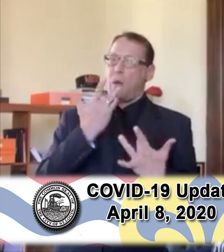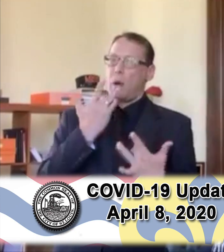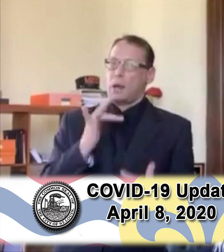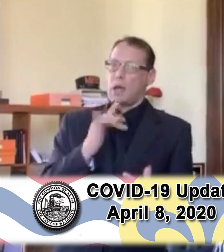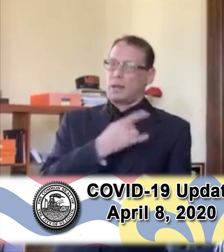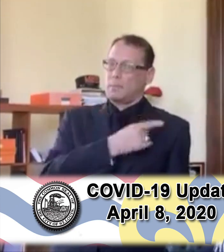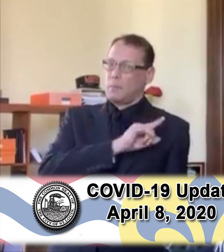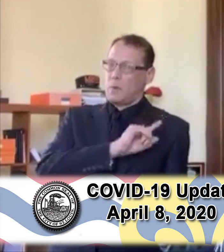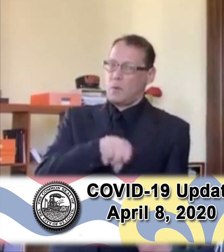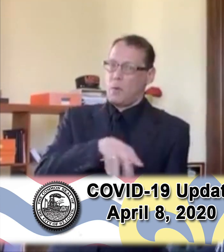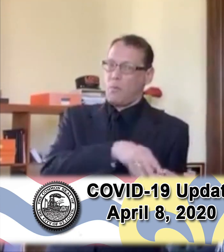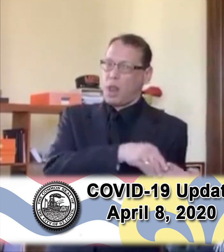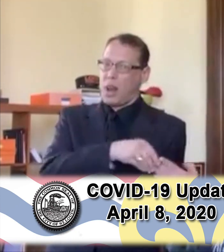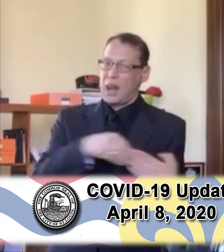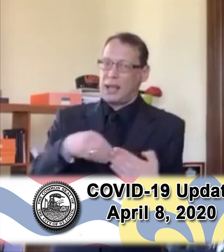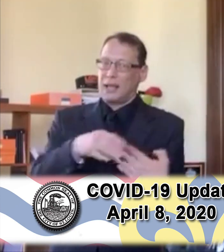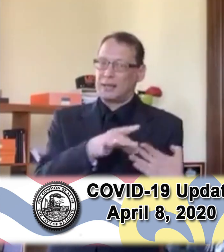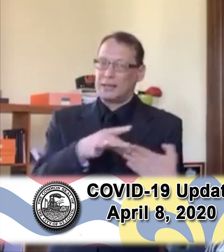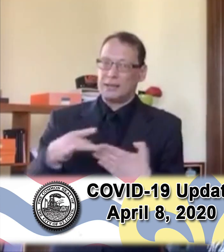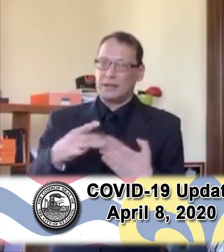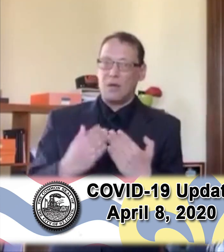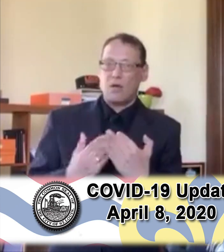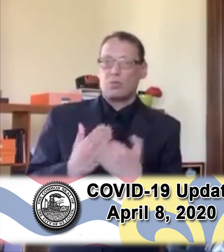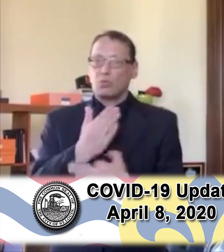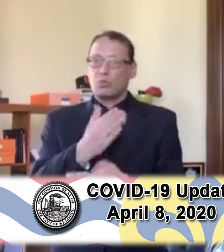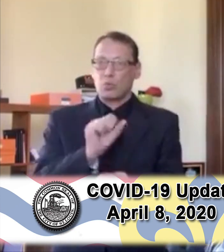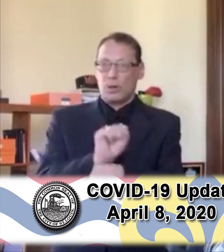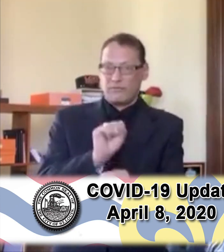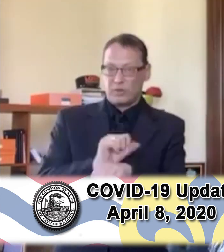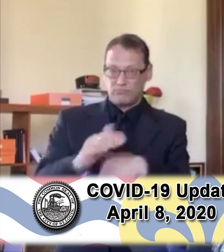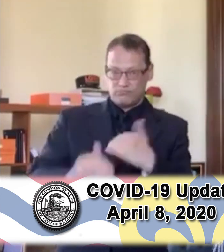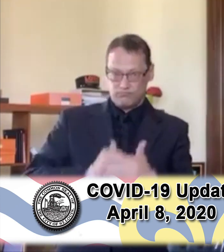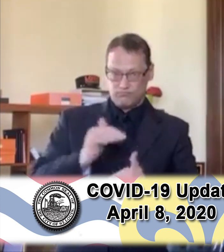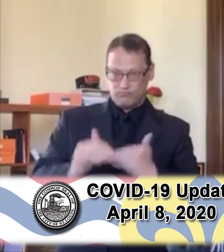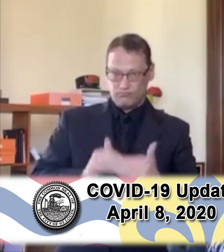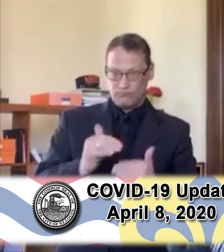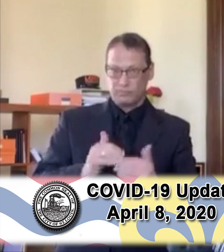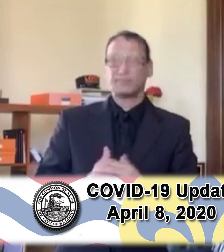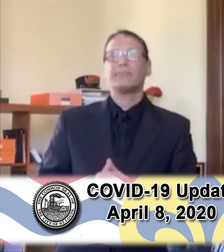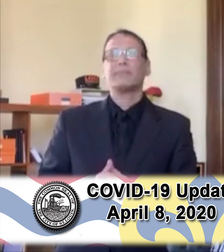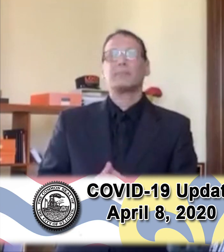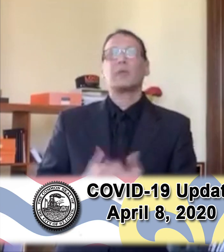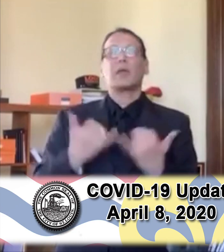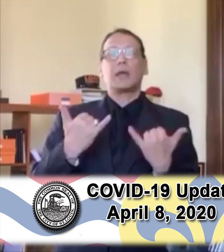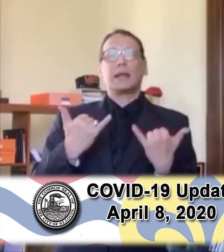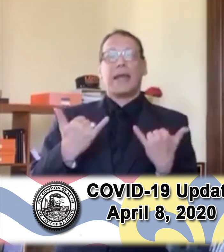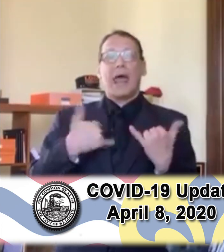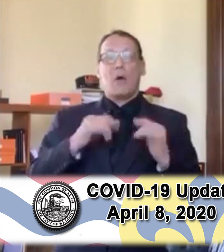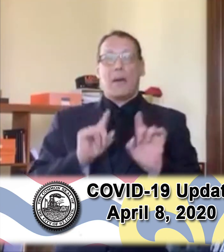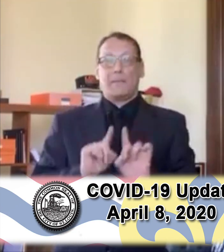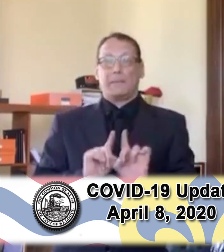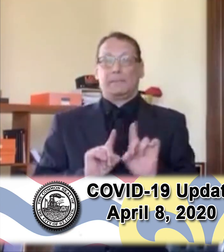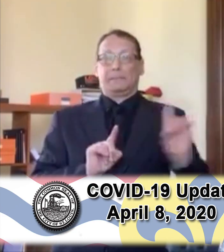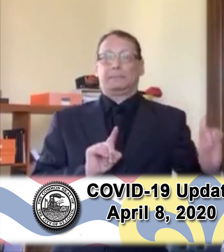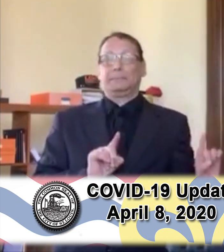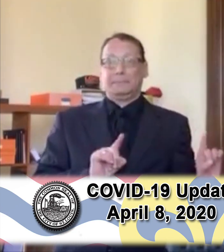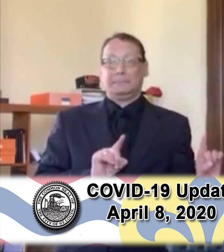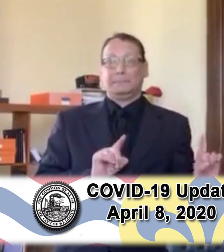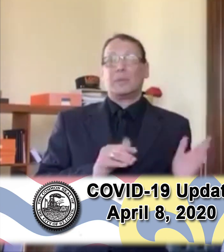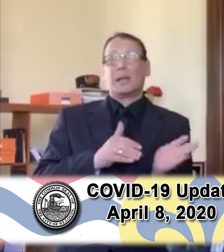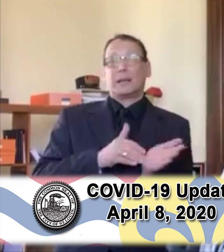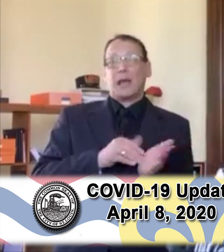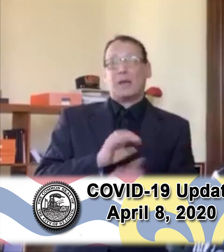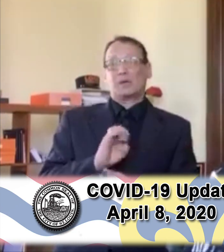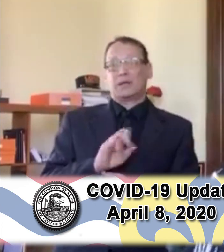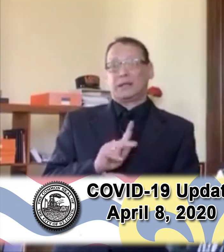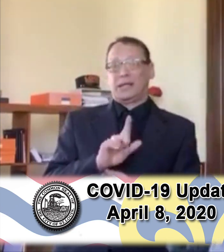him leading us through this effort. So with that, I'm going to exit stage left and bring in Dr.